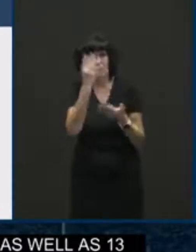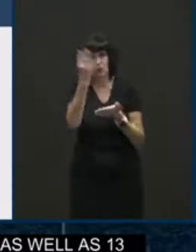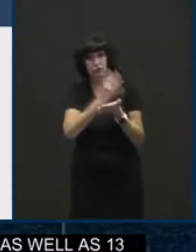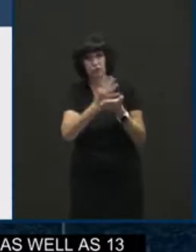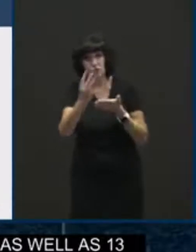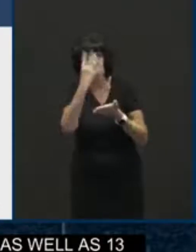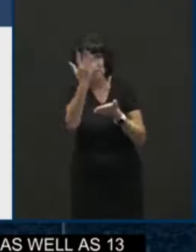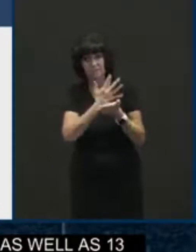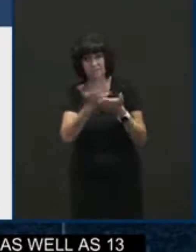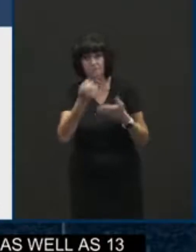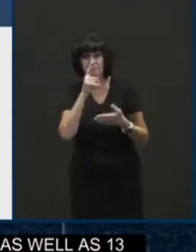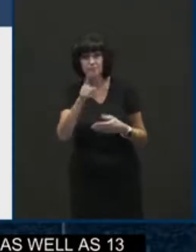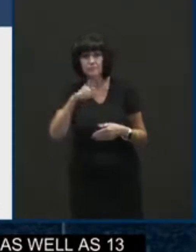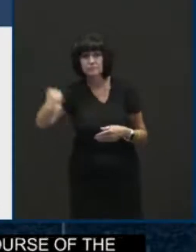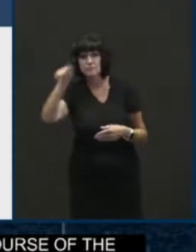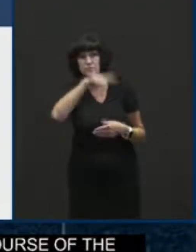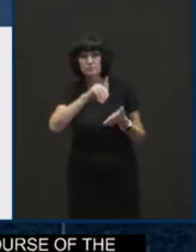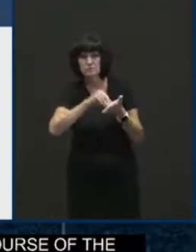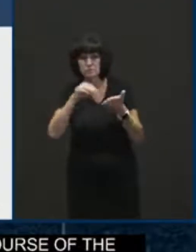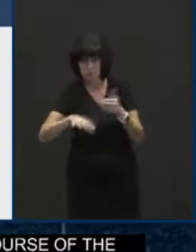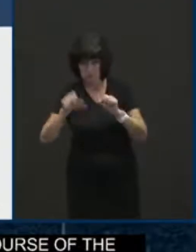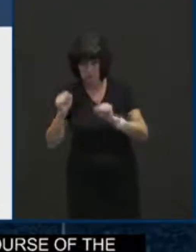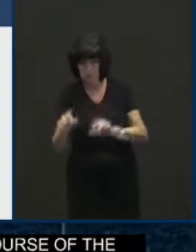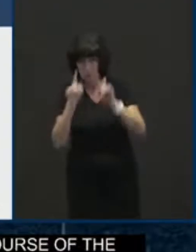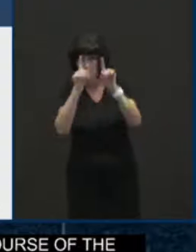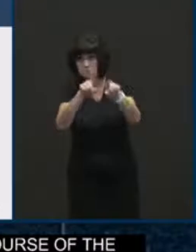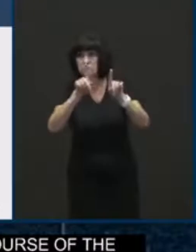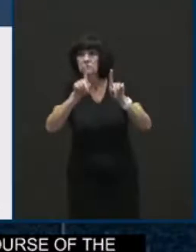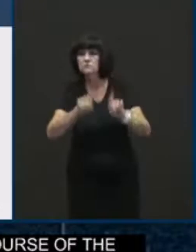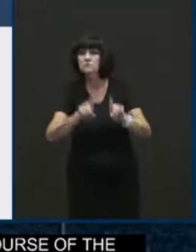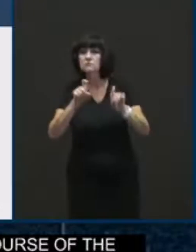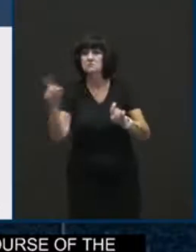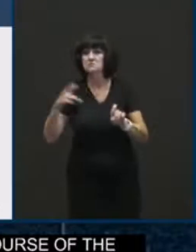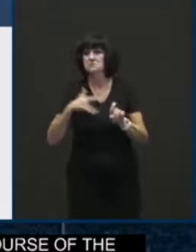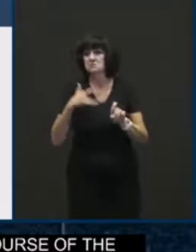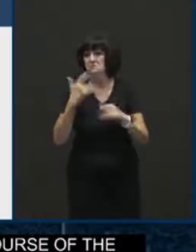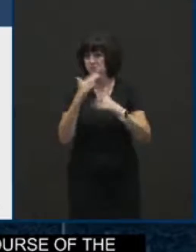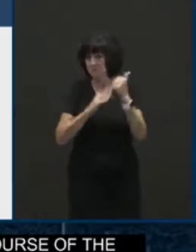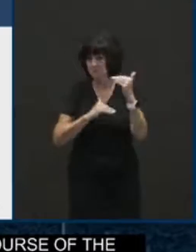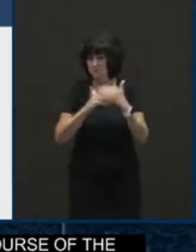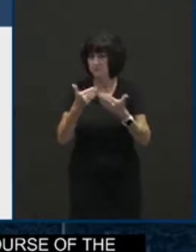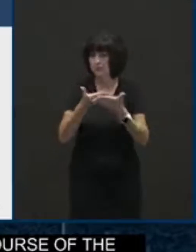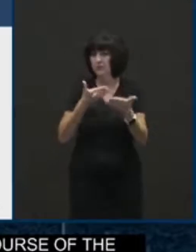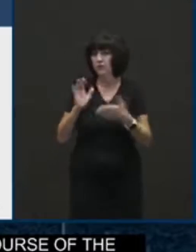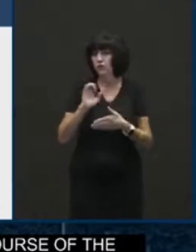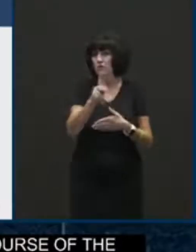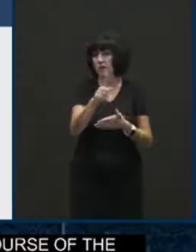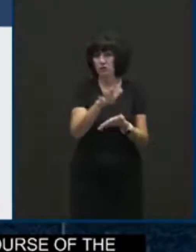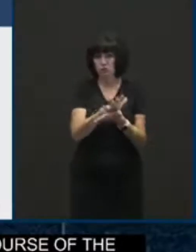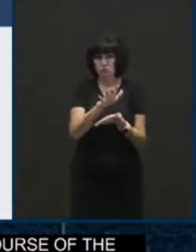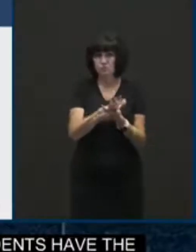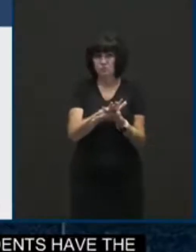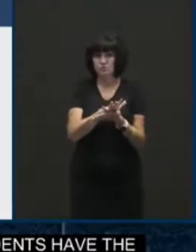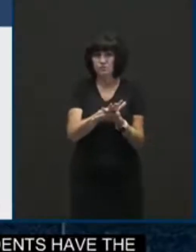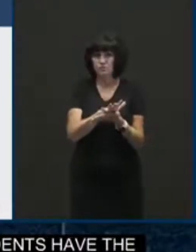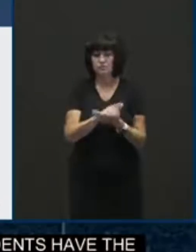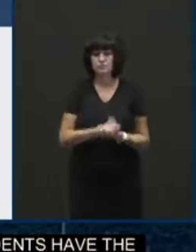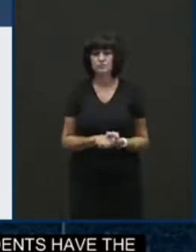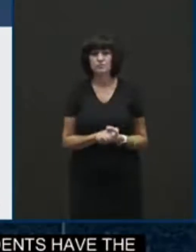to make sure students have the ability to get tested at a place they're comfortable prior to going back to school to get a great foundation